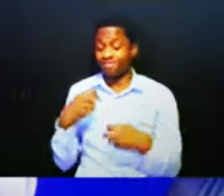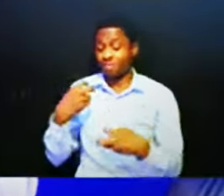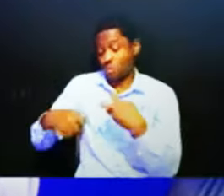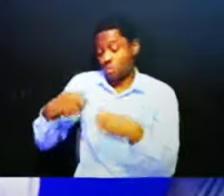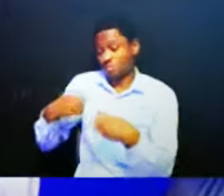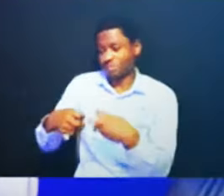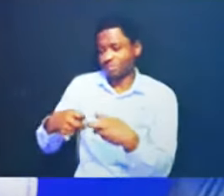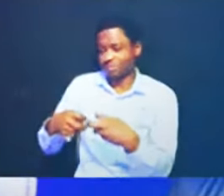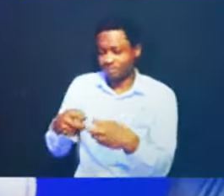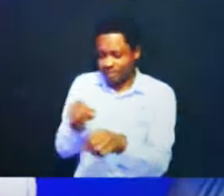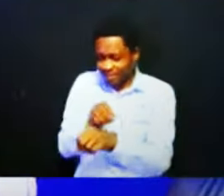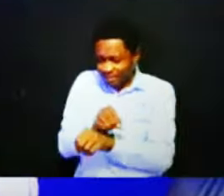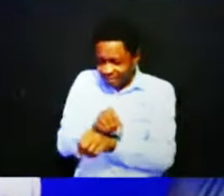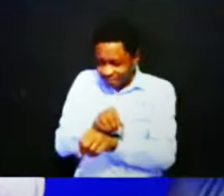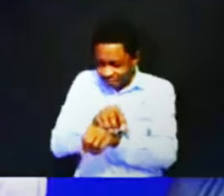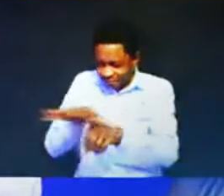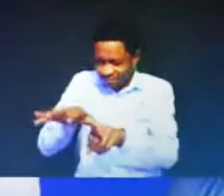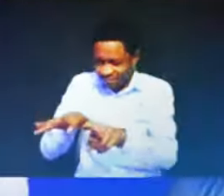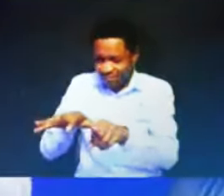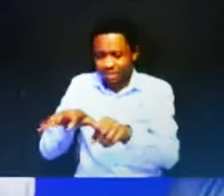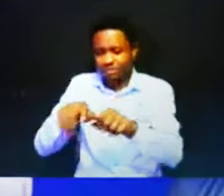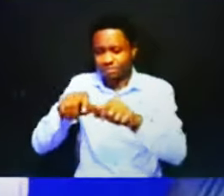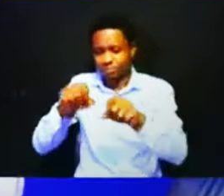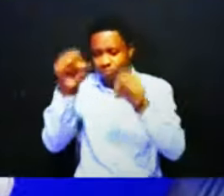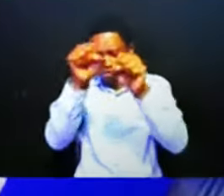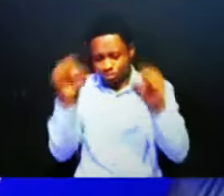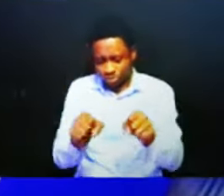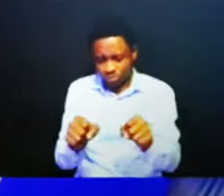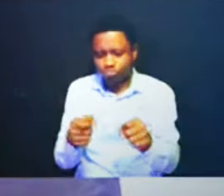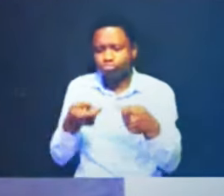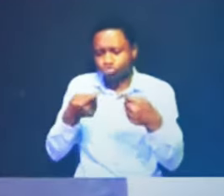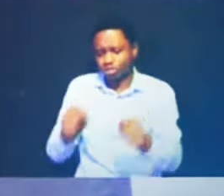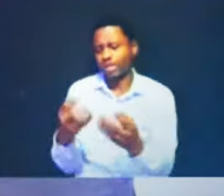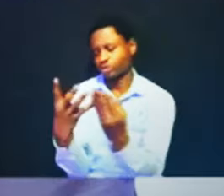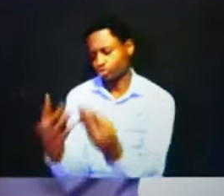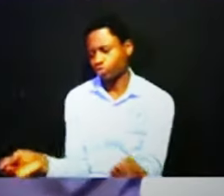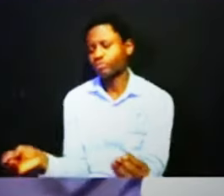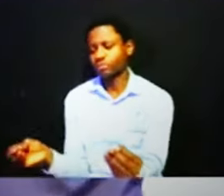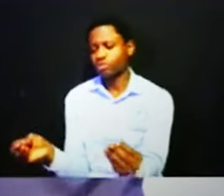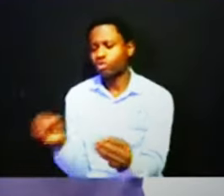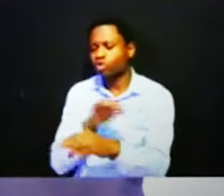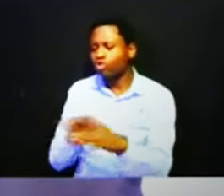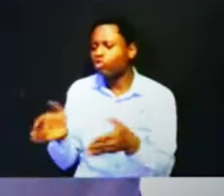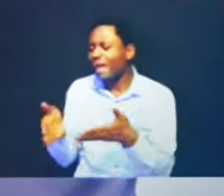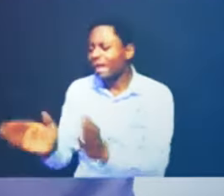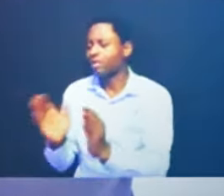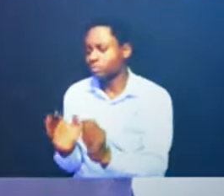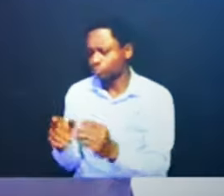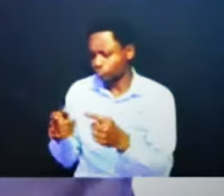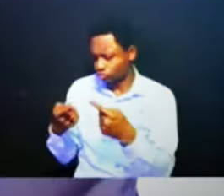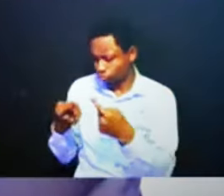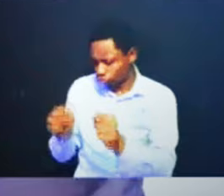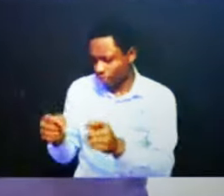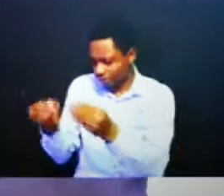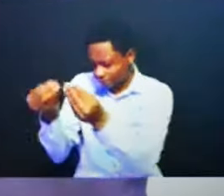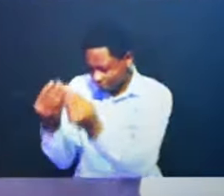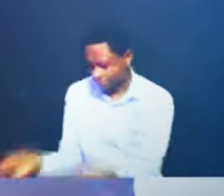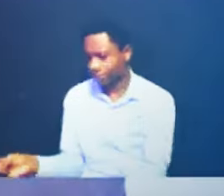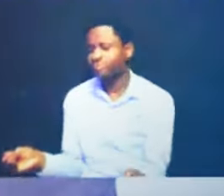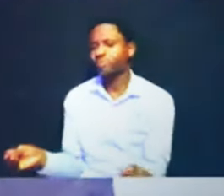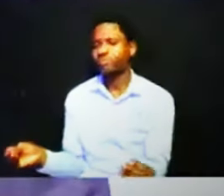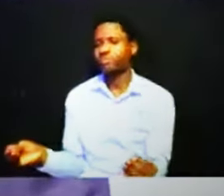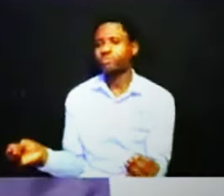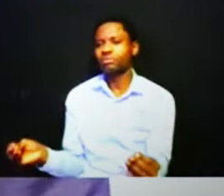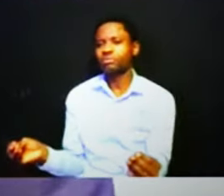that directly affects the system, deal with it. So how be owa eha edumaku no anase nipaku na yehu adwuma.